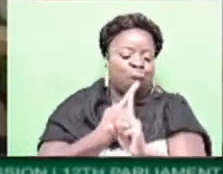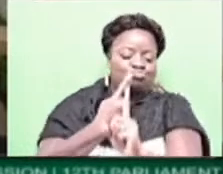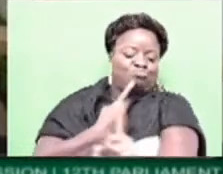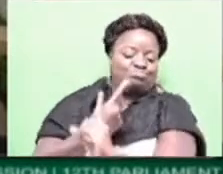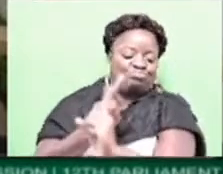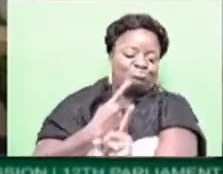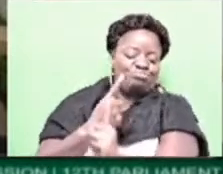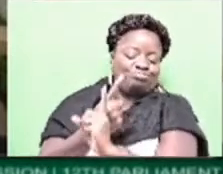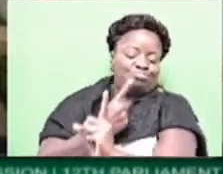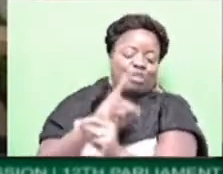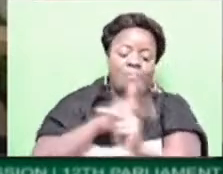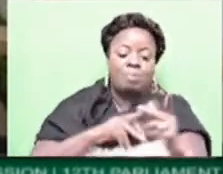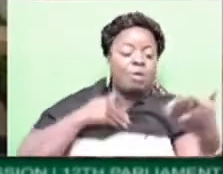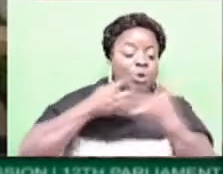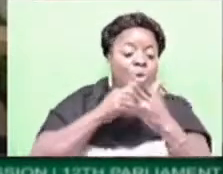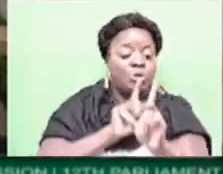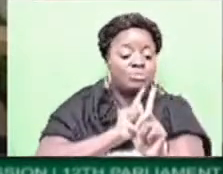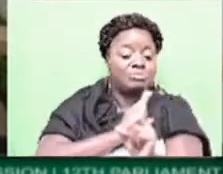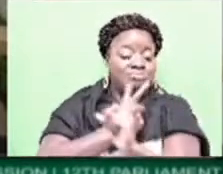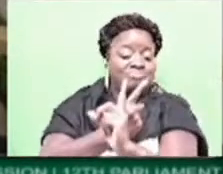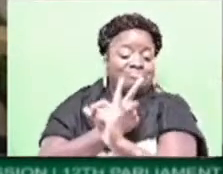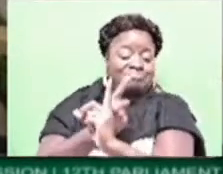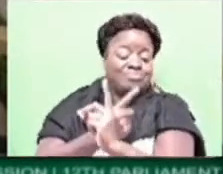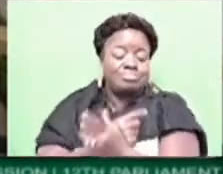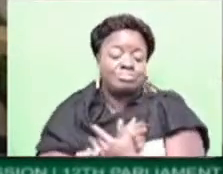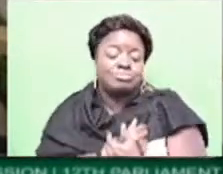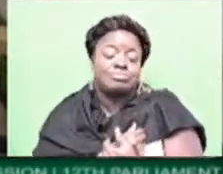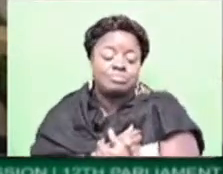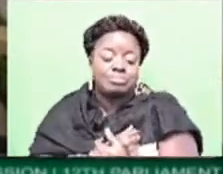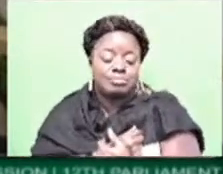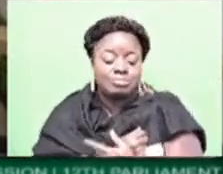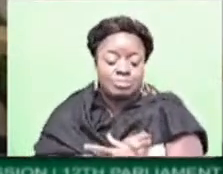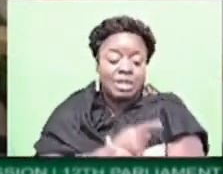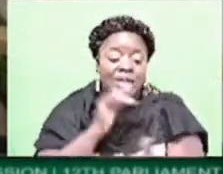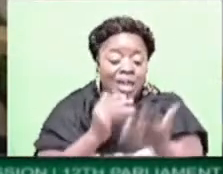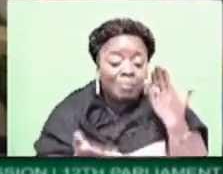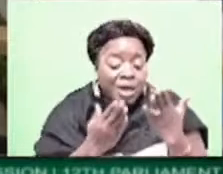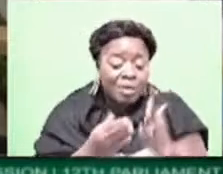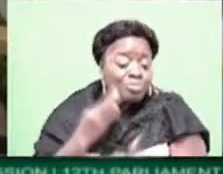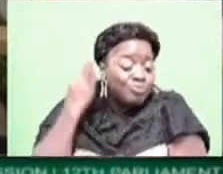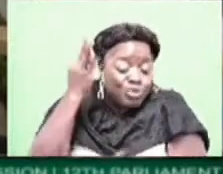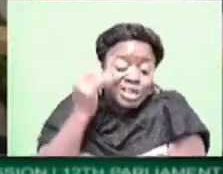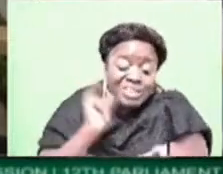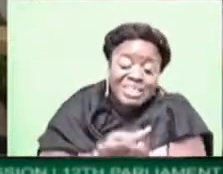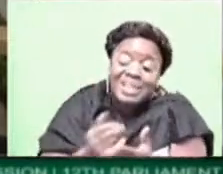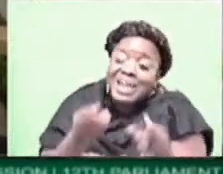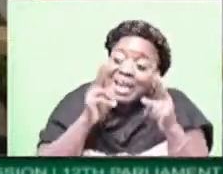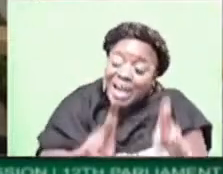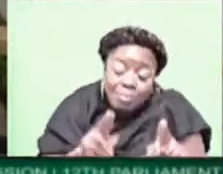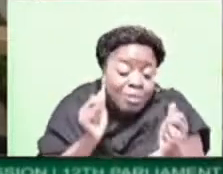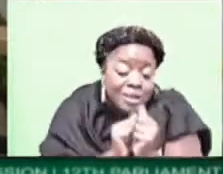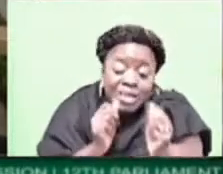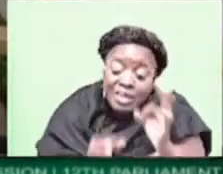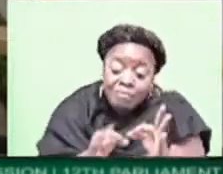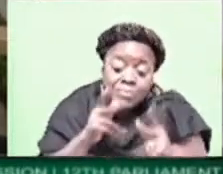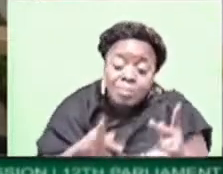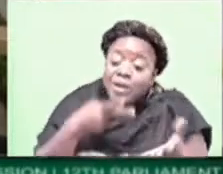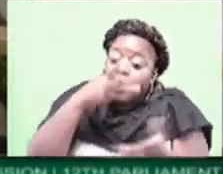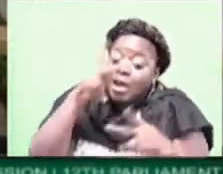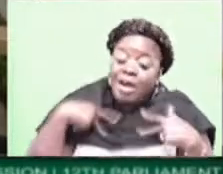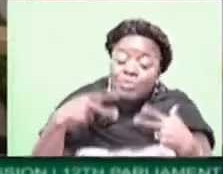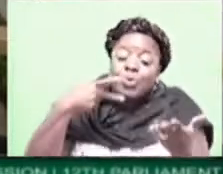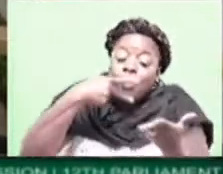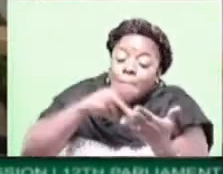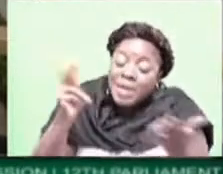that could very well be the situation when you take into consideration clause 105C1,